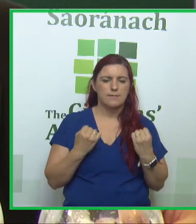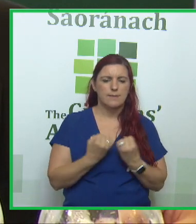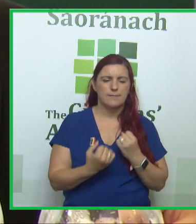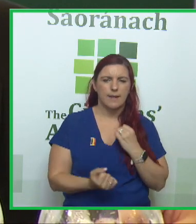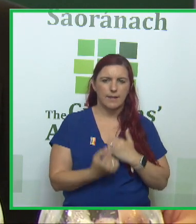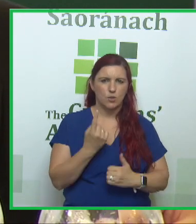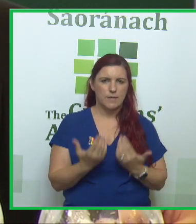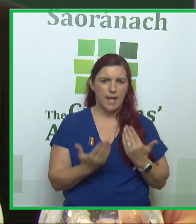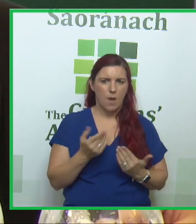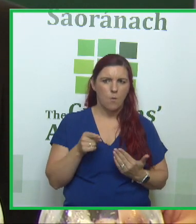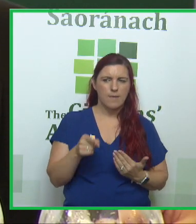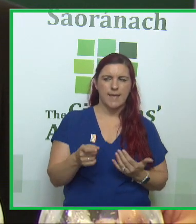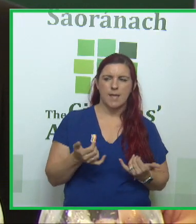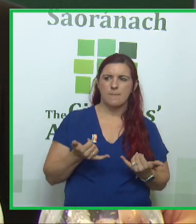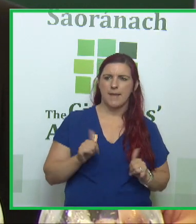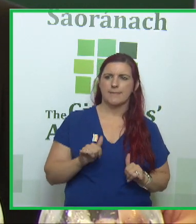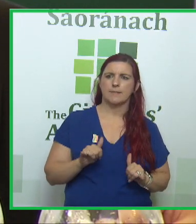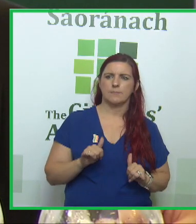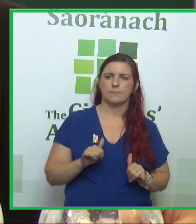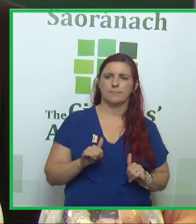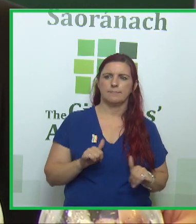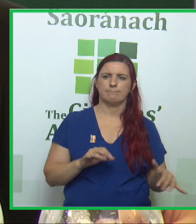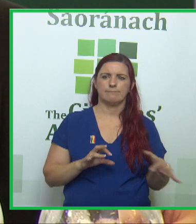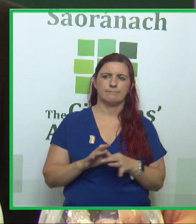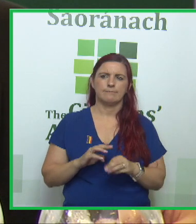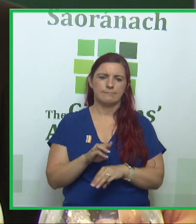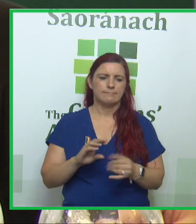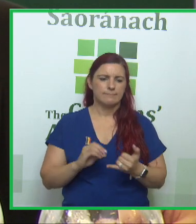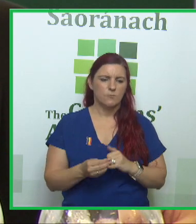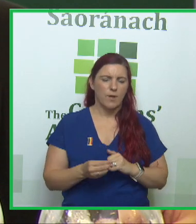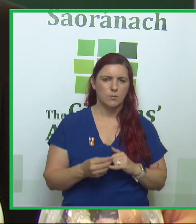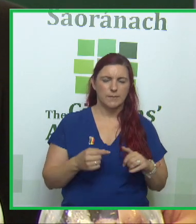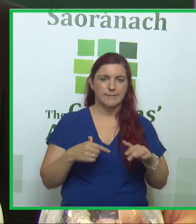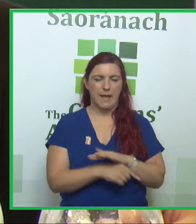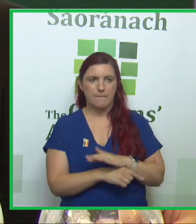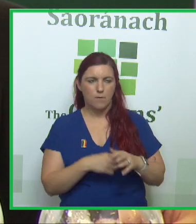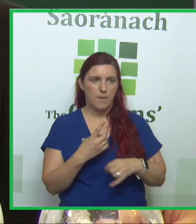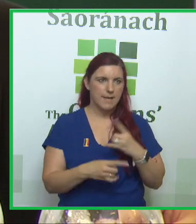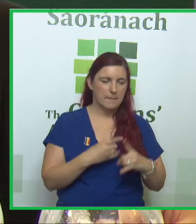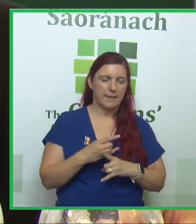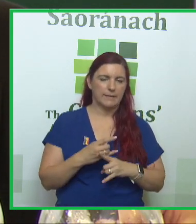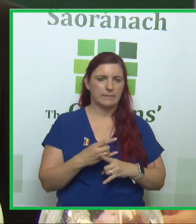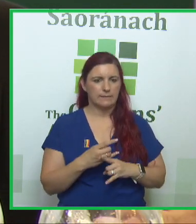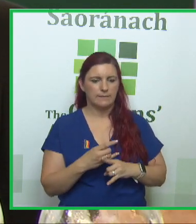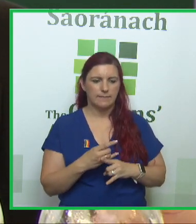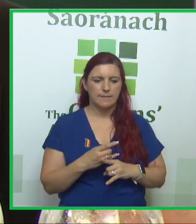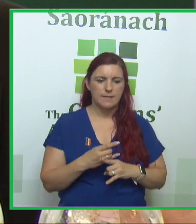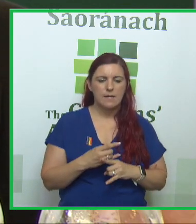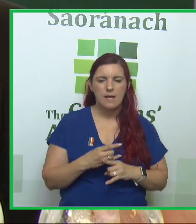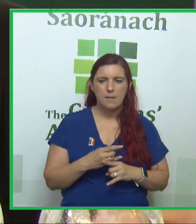how they might end up with people trying to a level of escapism and get away from some of the issues that is hurting